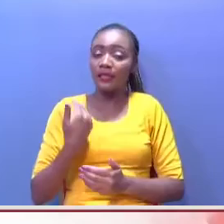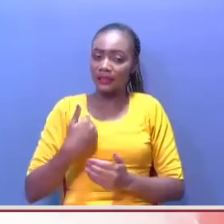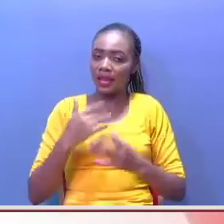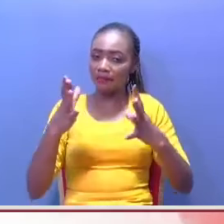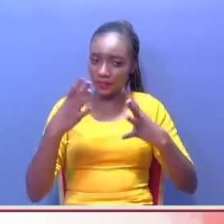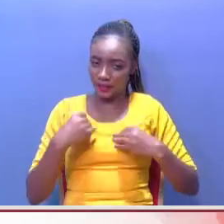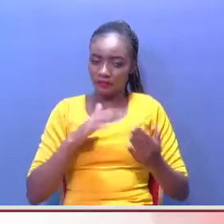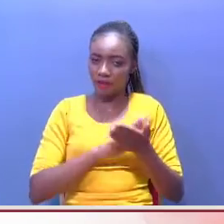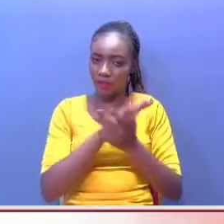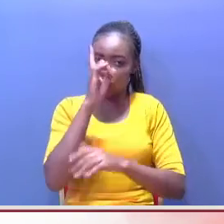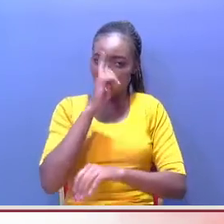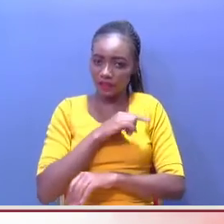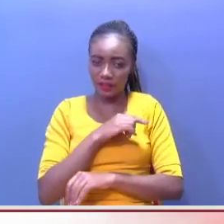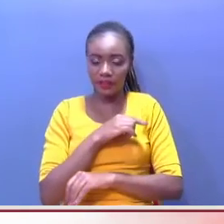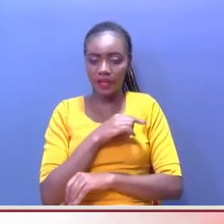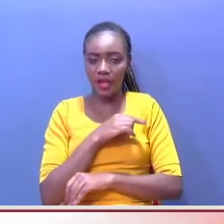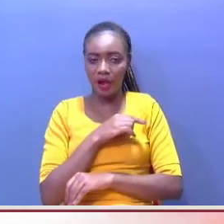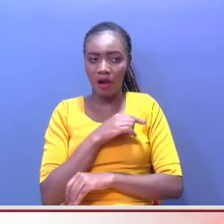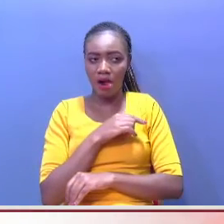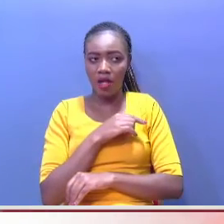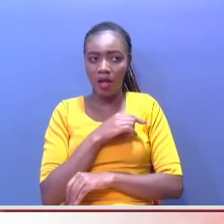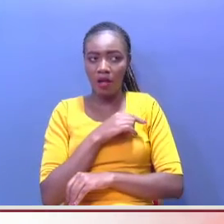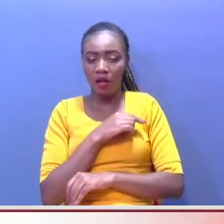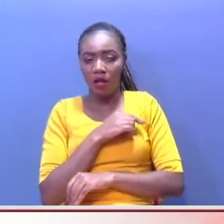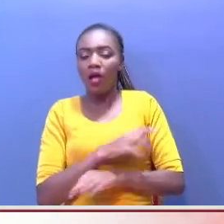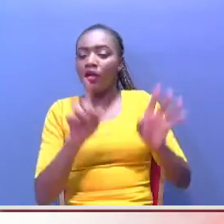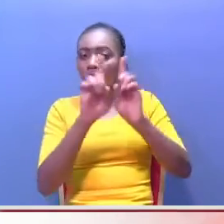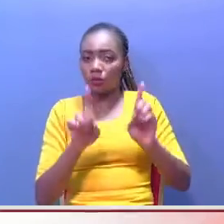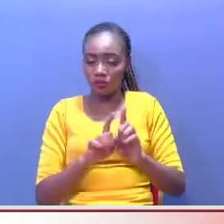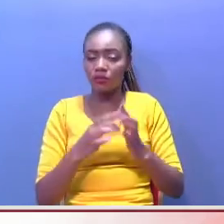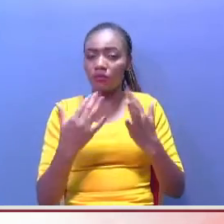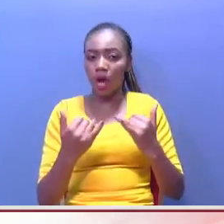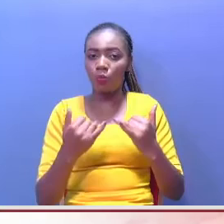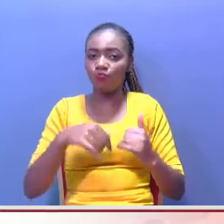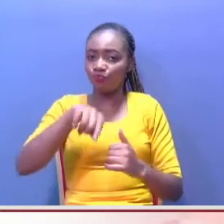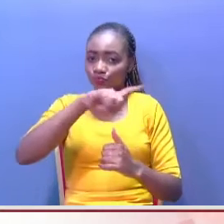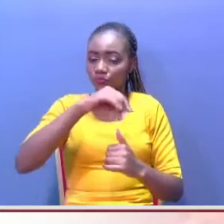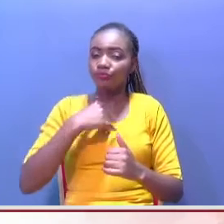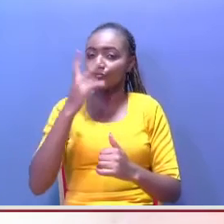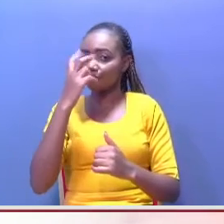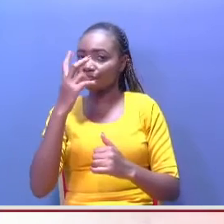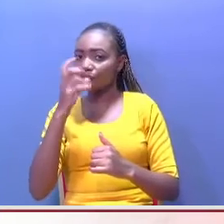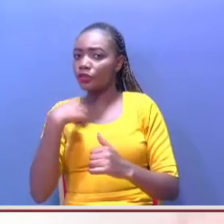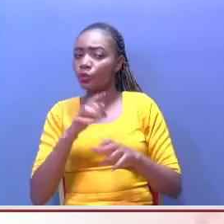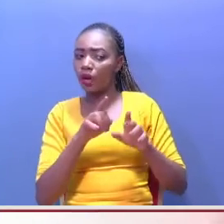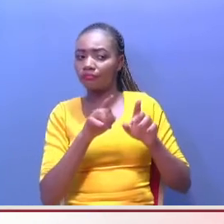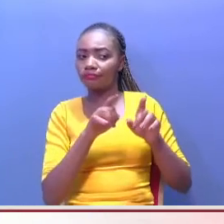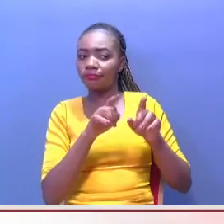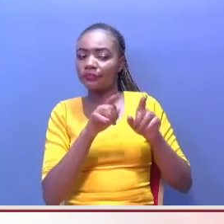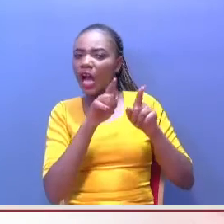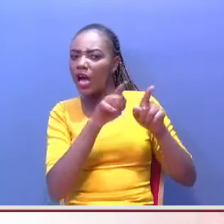suspects, the respondents who are in court, are suspects of a murder case, that they are suspected to have murdered